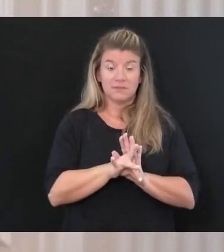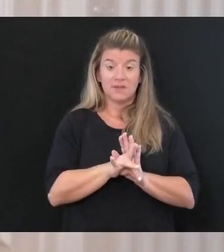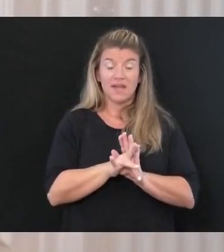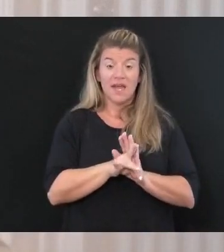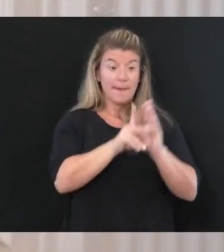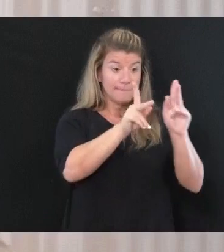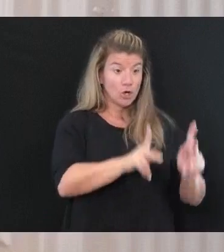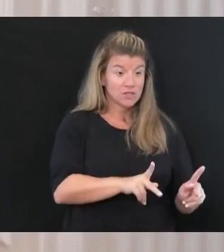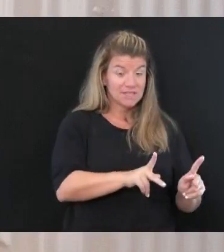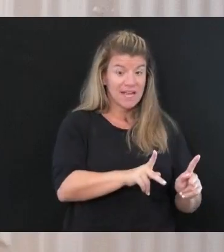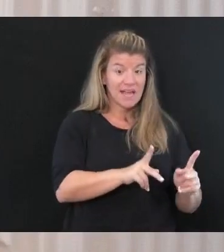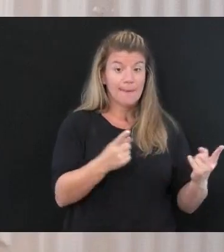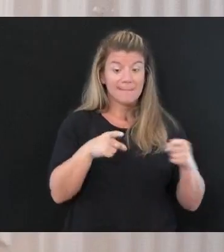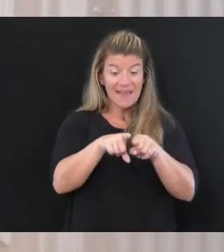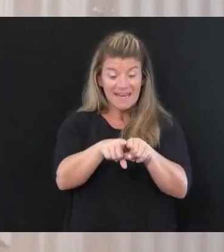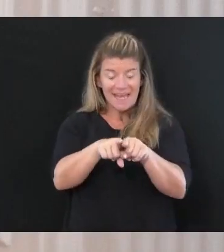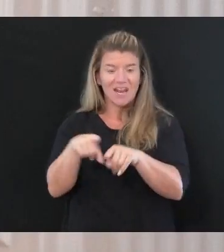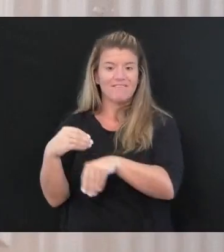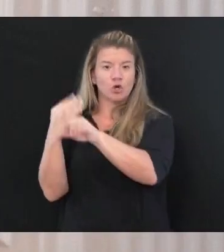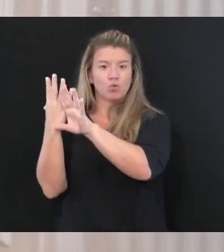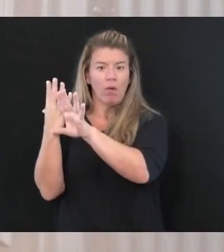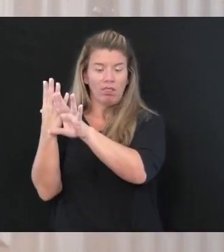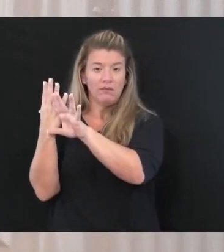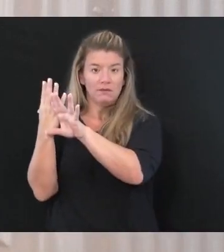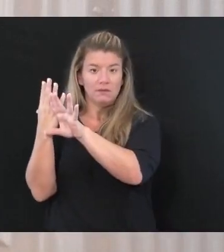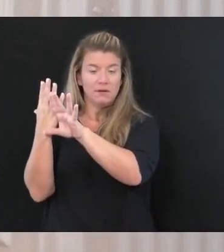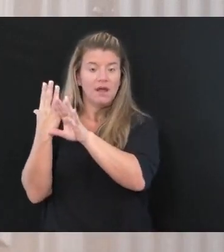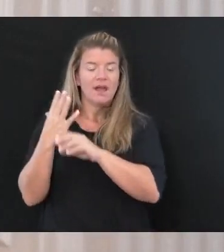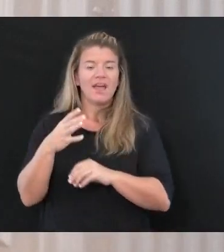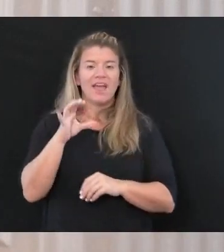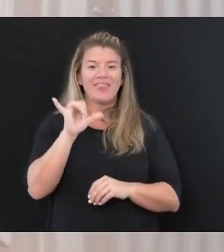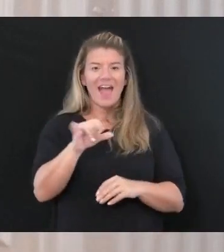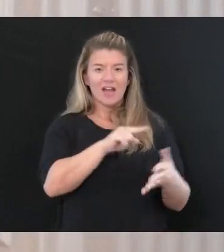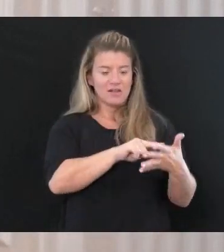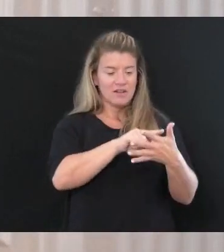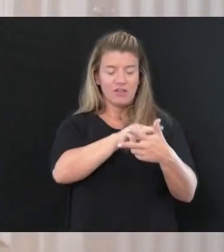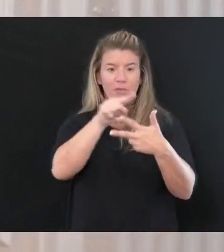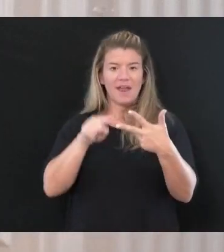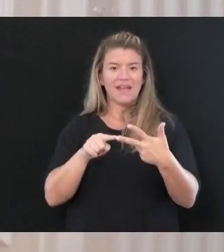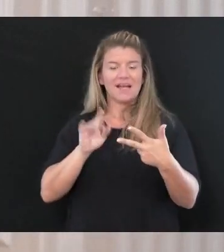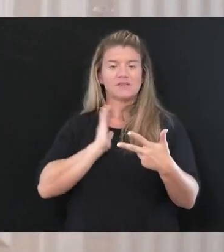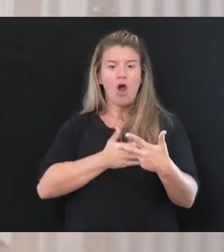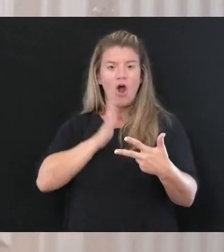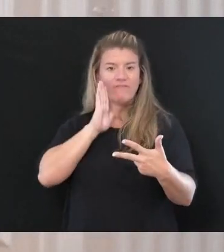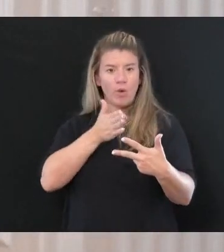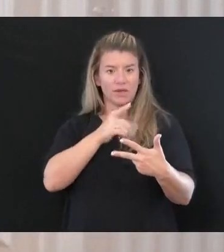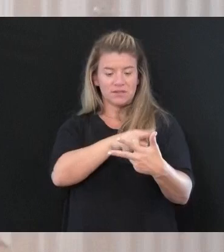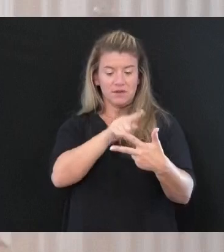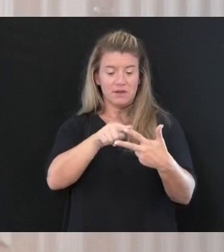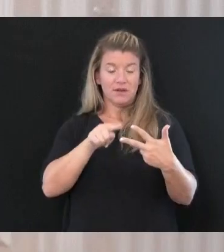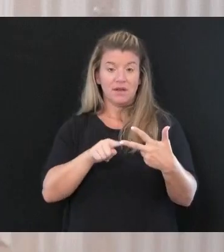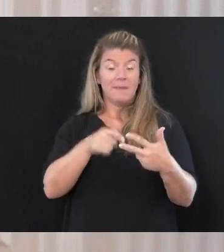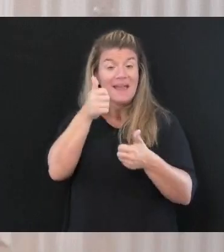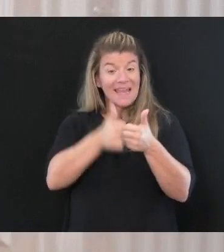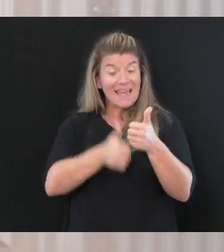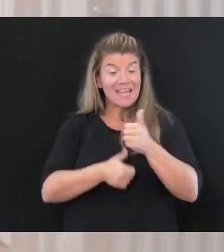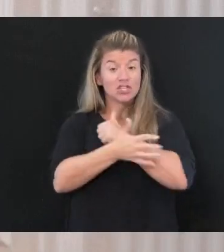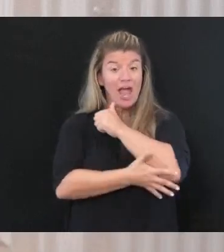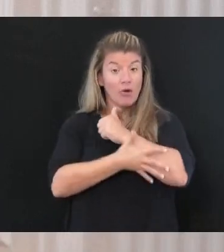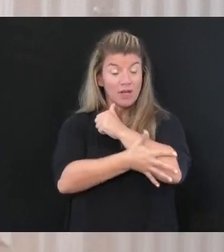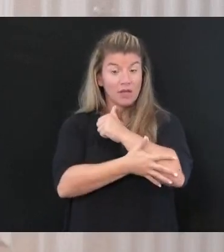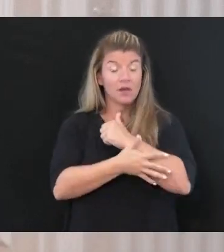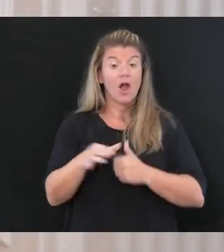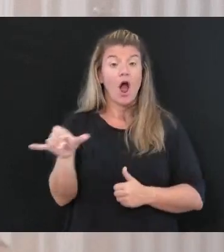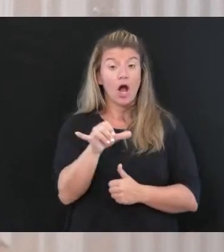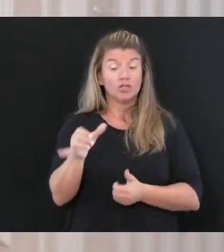In-person, blended, virtual, and that's really where their target has been. However, each one of these counties have